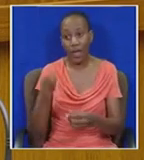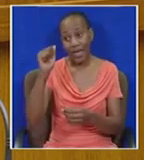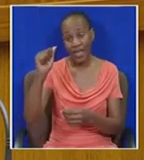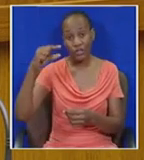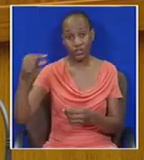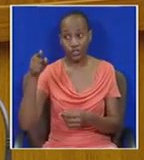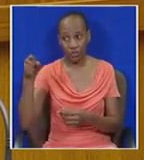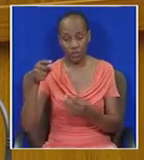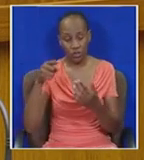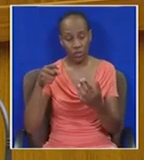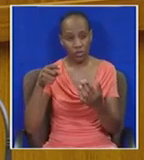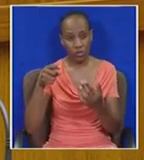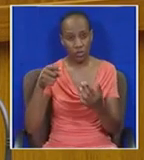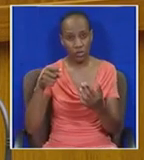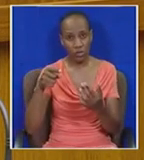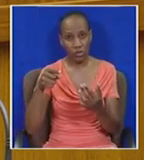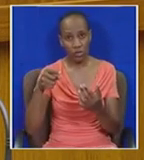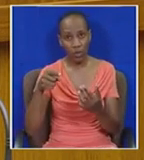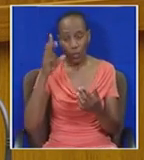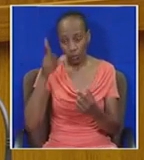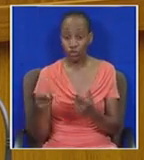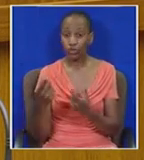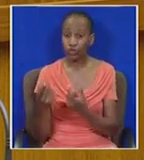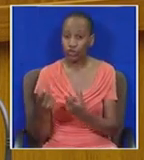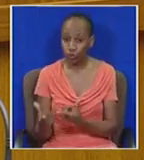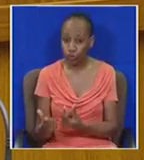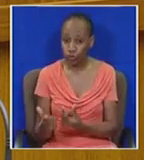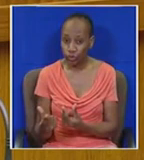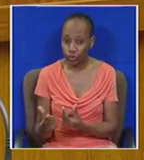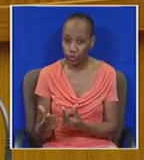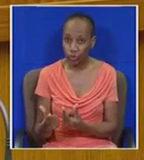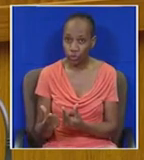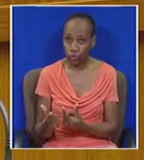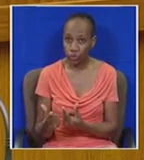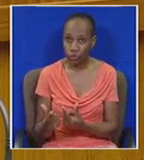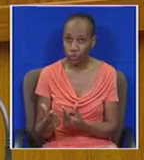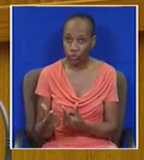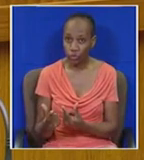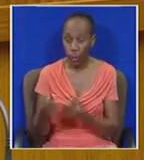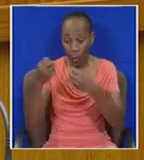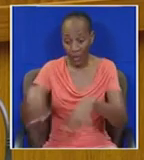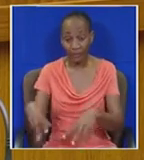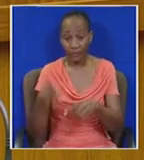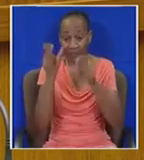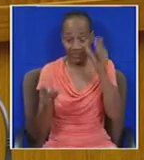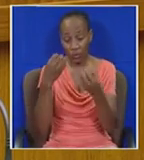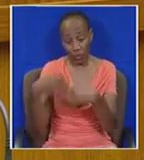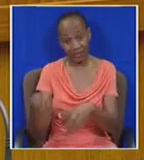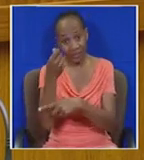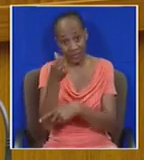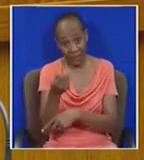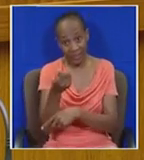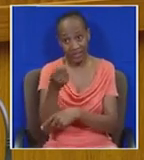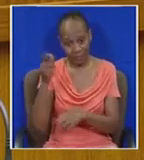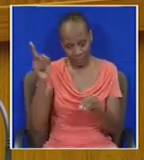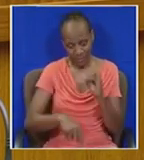more teeth to decisively deal with those who waste our hard-earned taxpayers' money, with